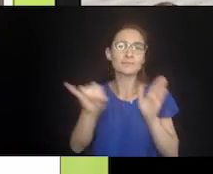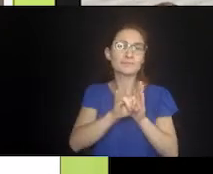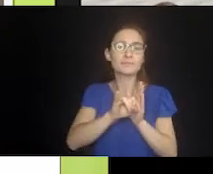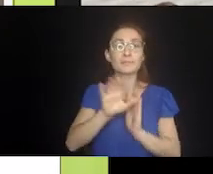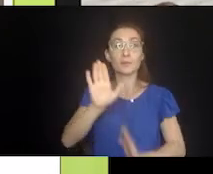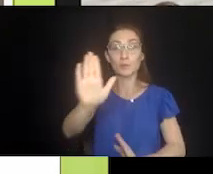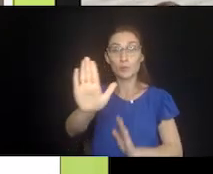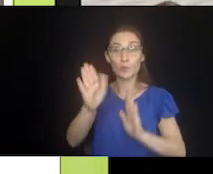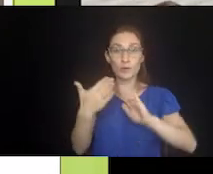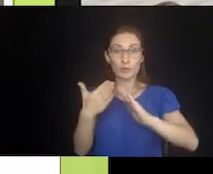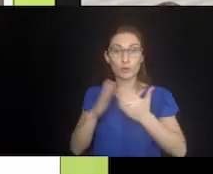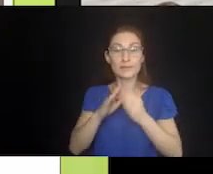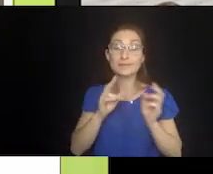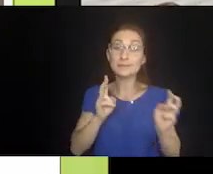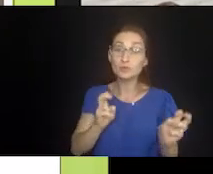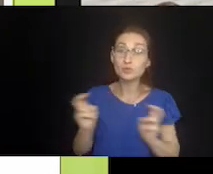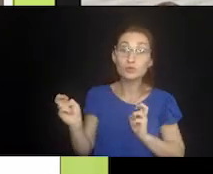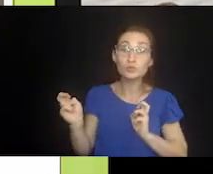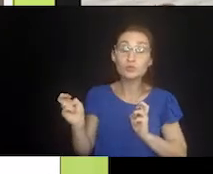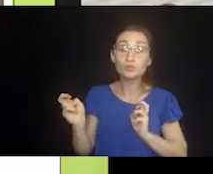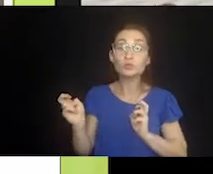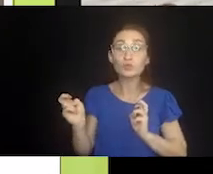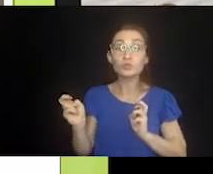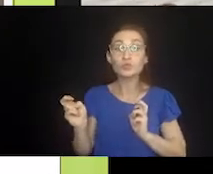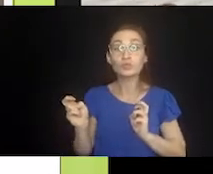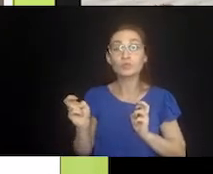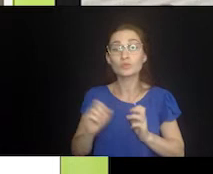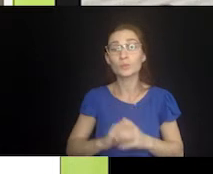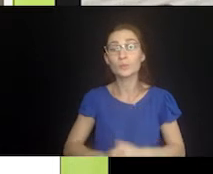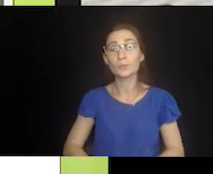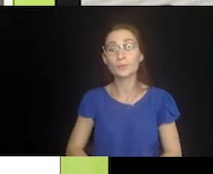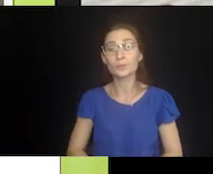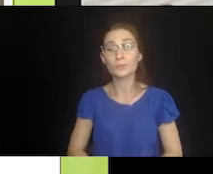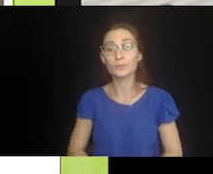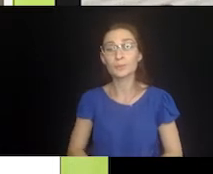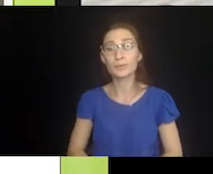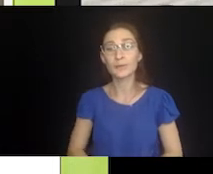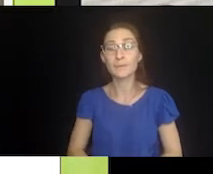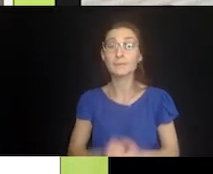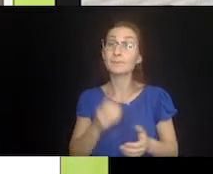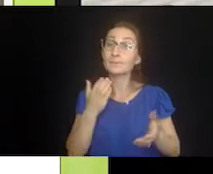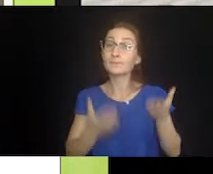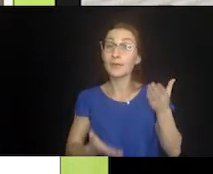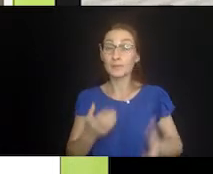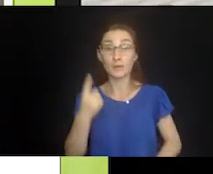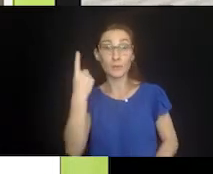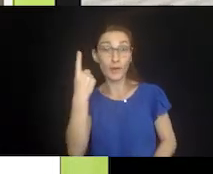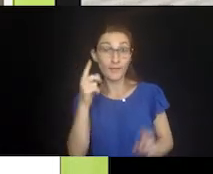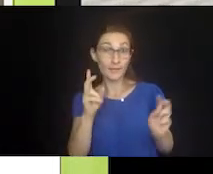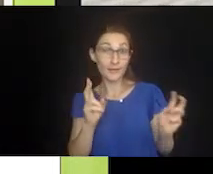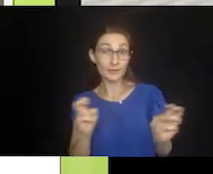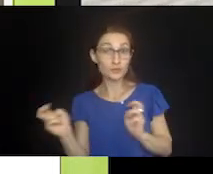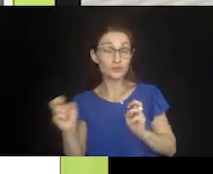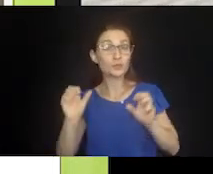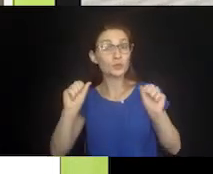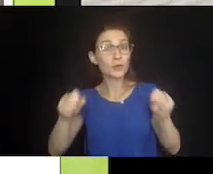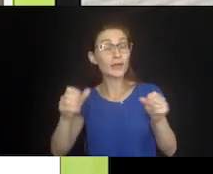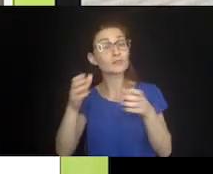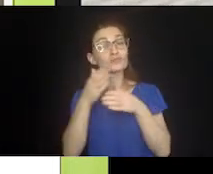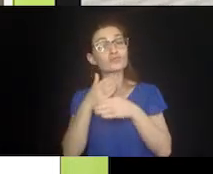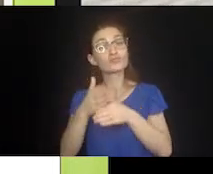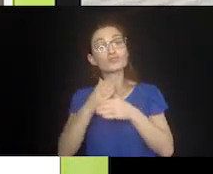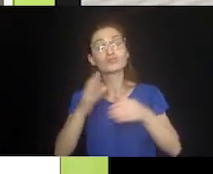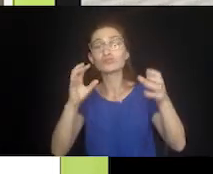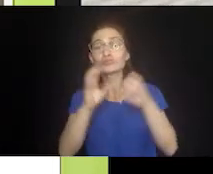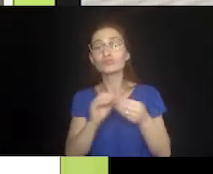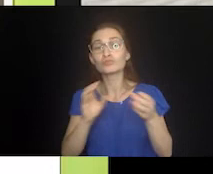today to identify an issue in their community, maybe one